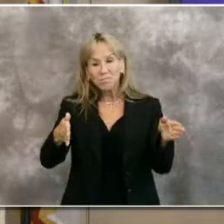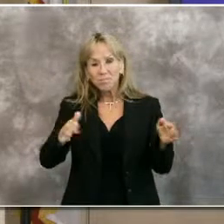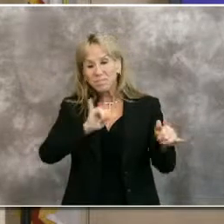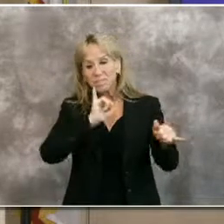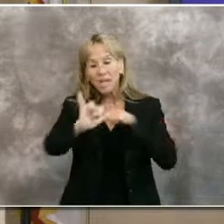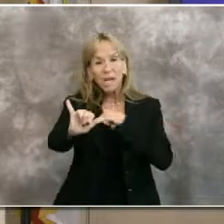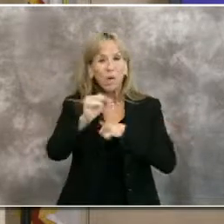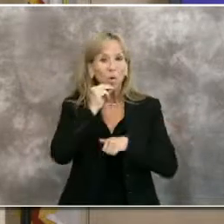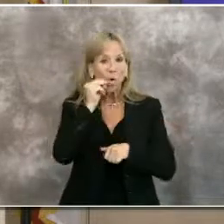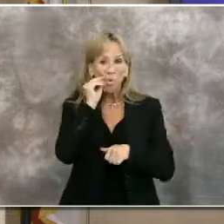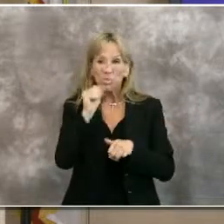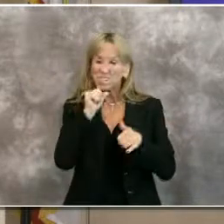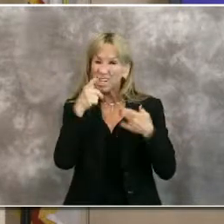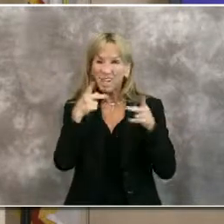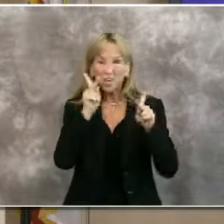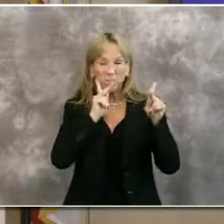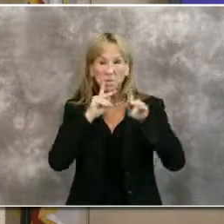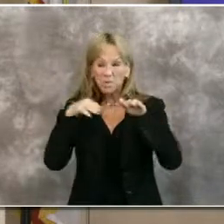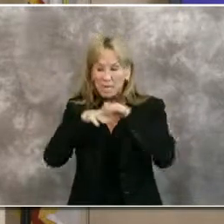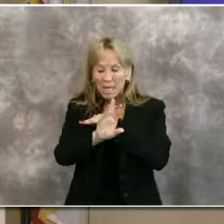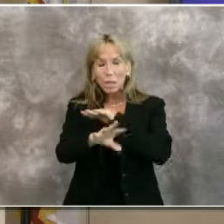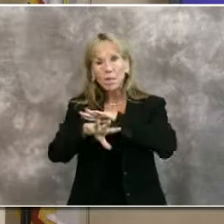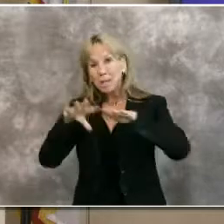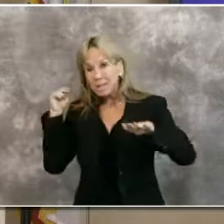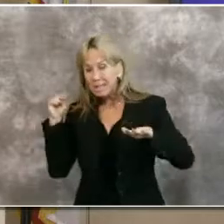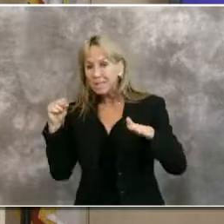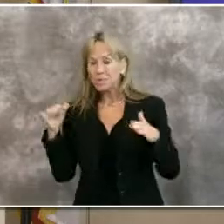stay-at-home orders. Does that give you